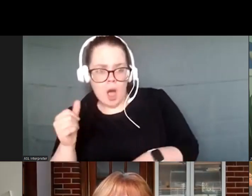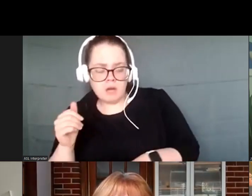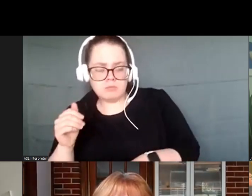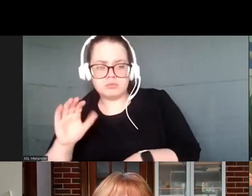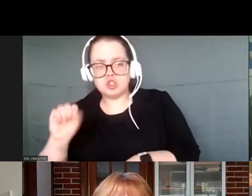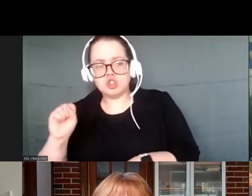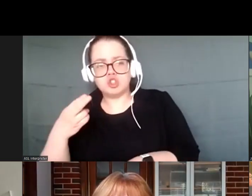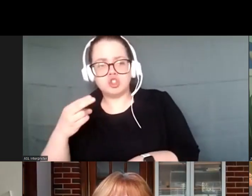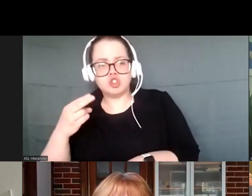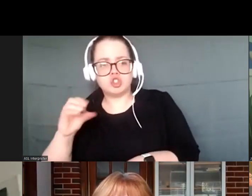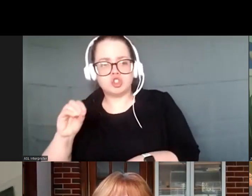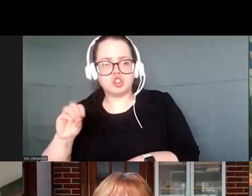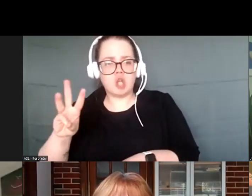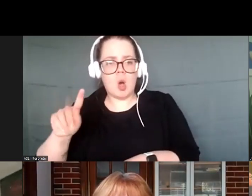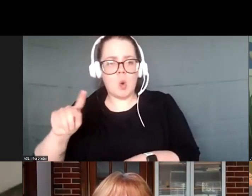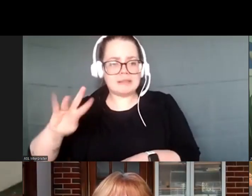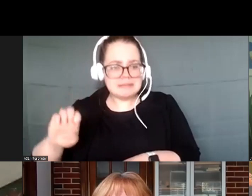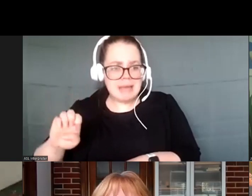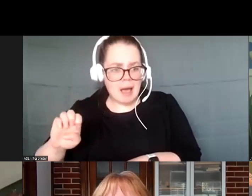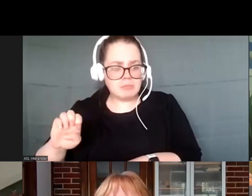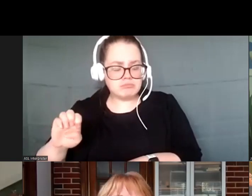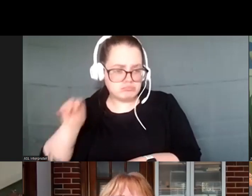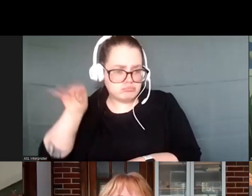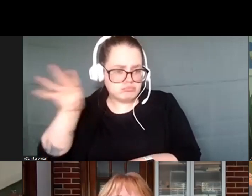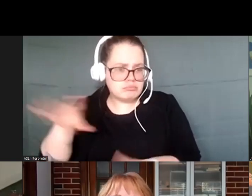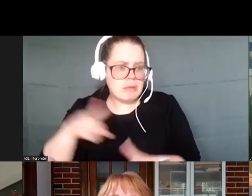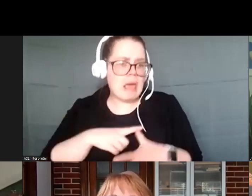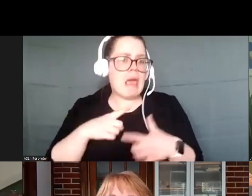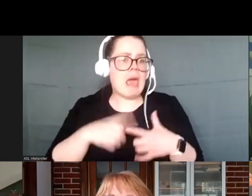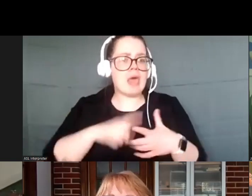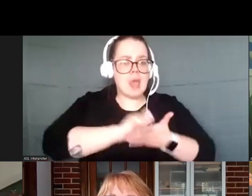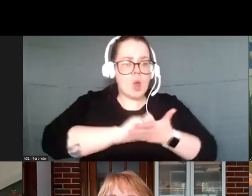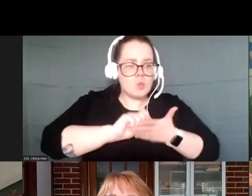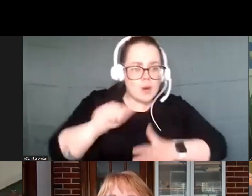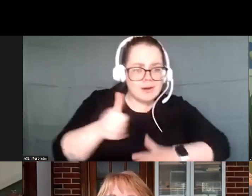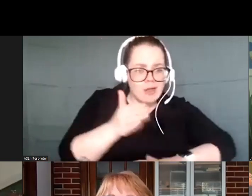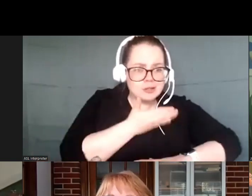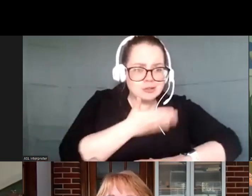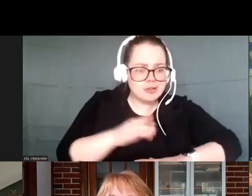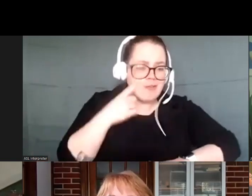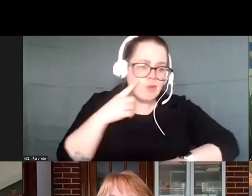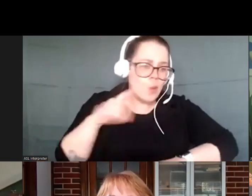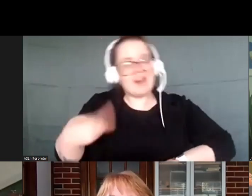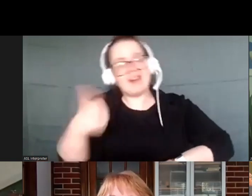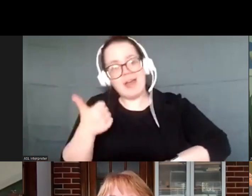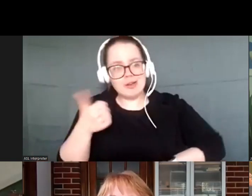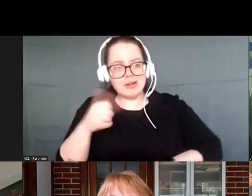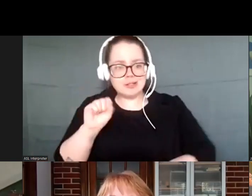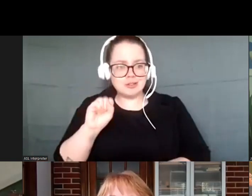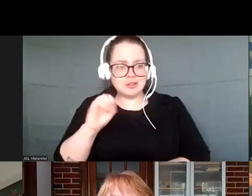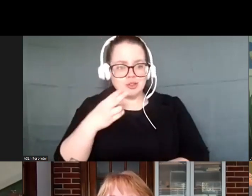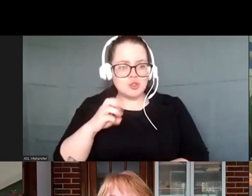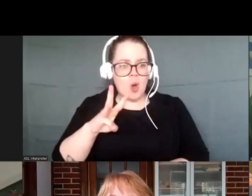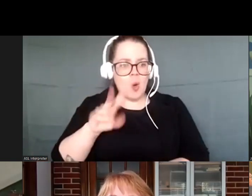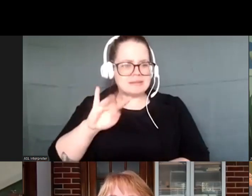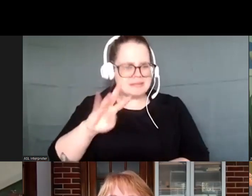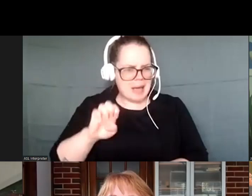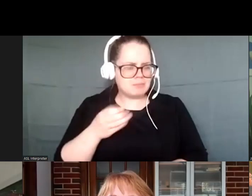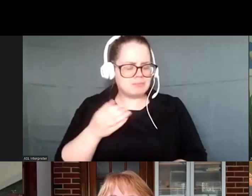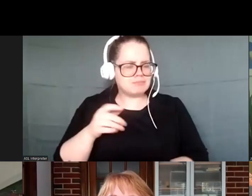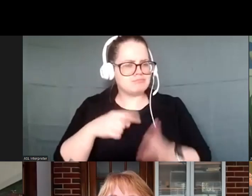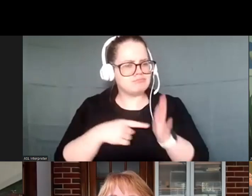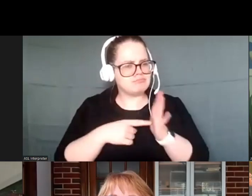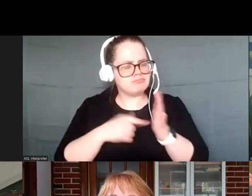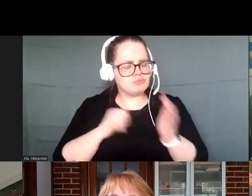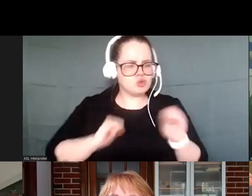milieu, then he actually wrote a song for another Showtime show. It's only 2 or 3 things, But we talked about it not too long ago and said,